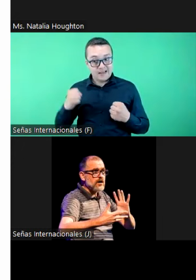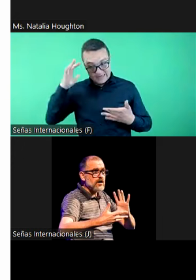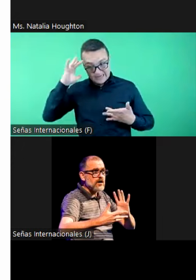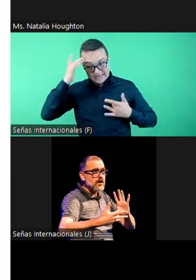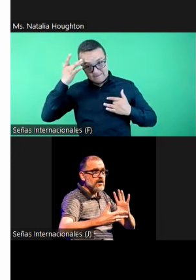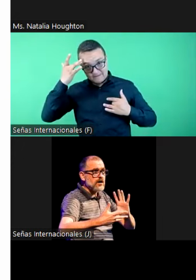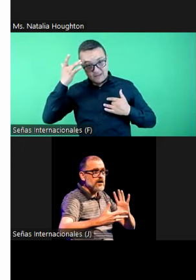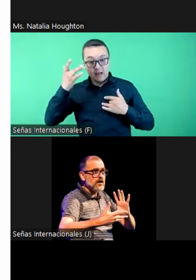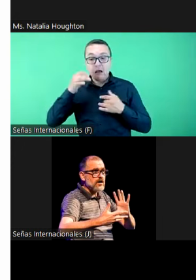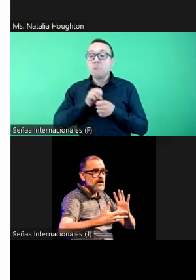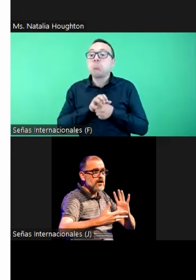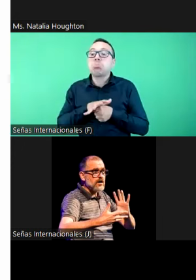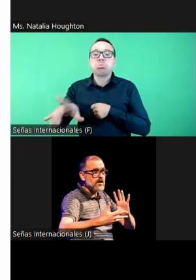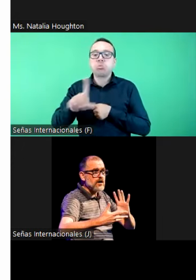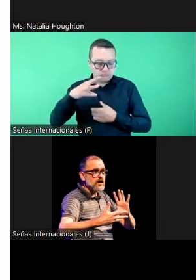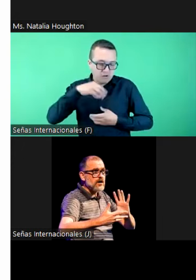not